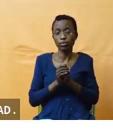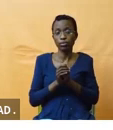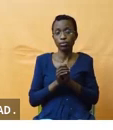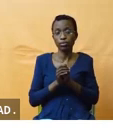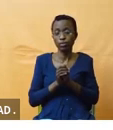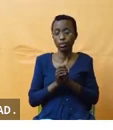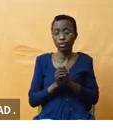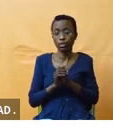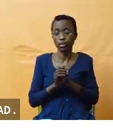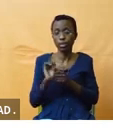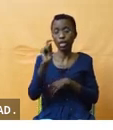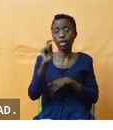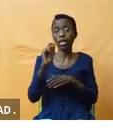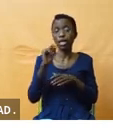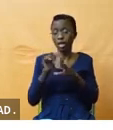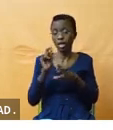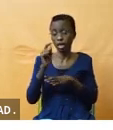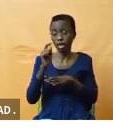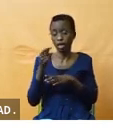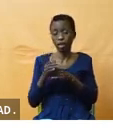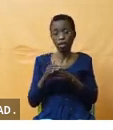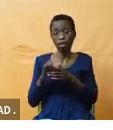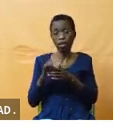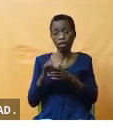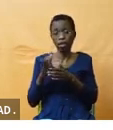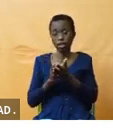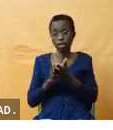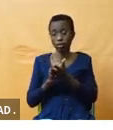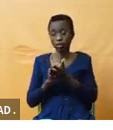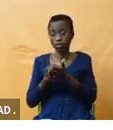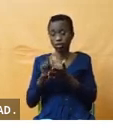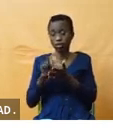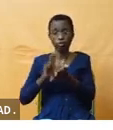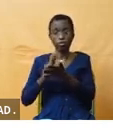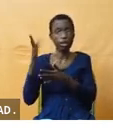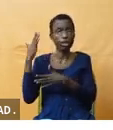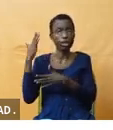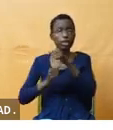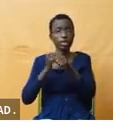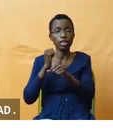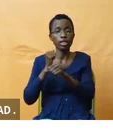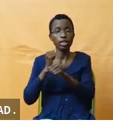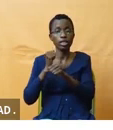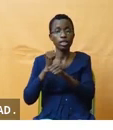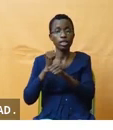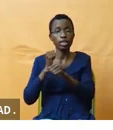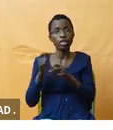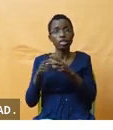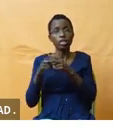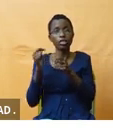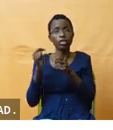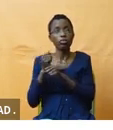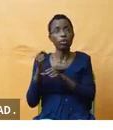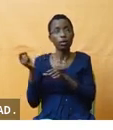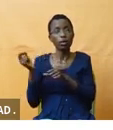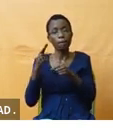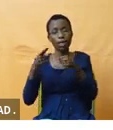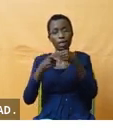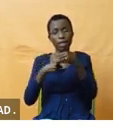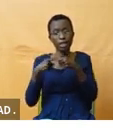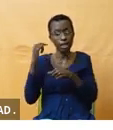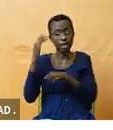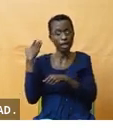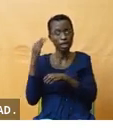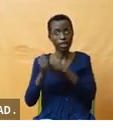It was passed last year or started operational, I think, July of last year. And we've seen, according to me